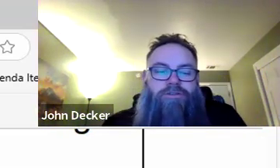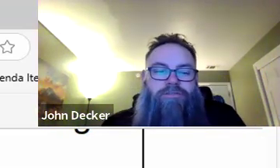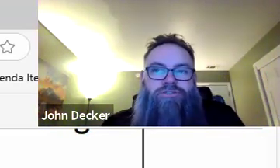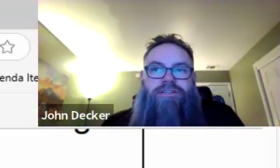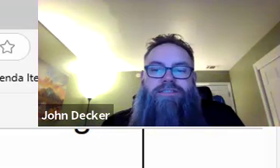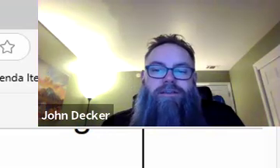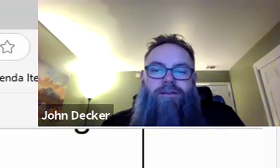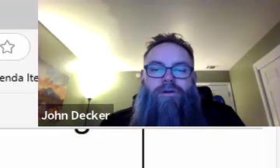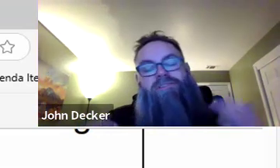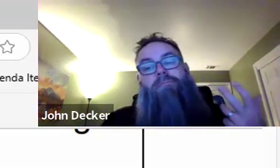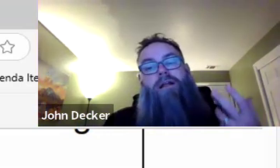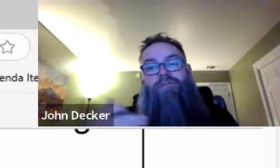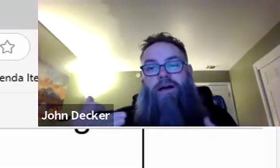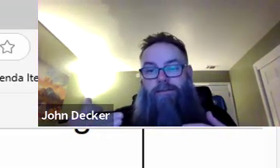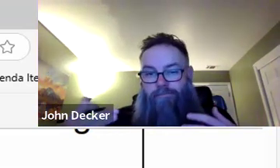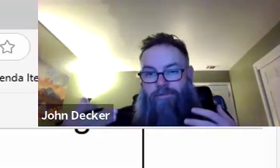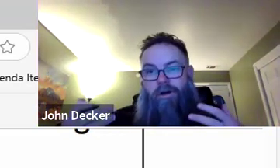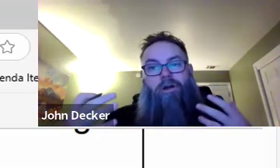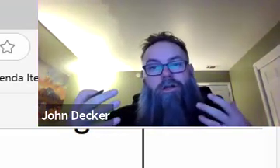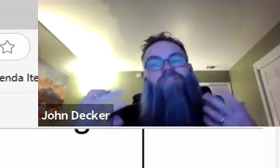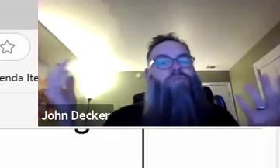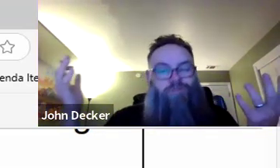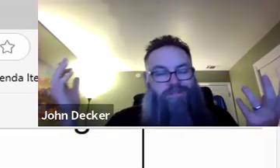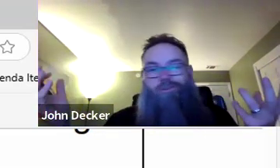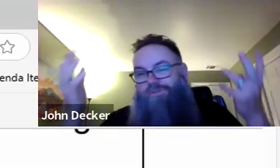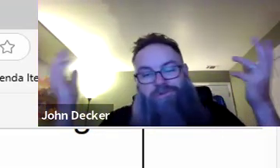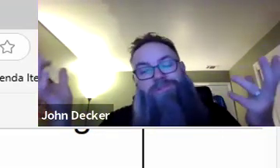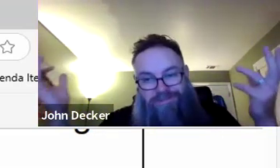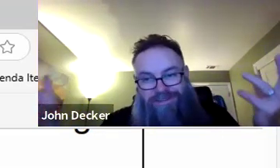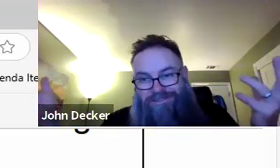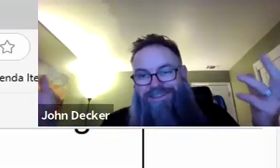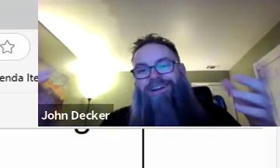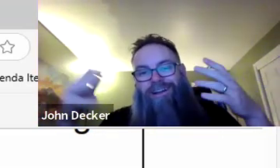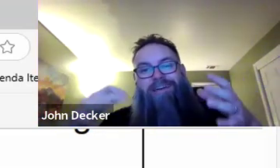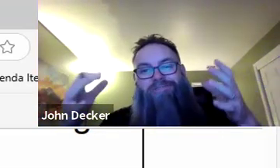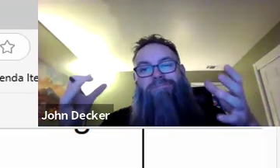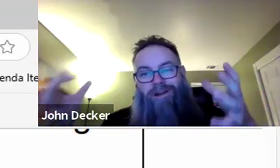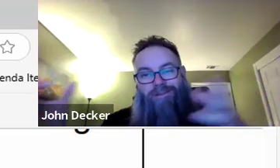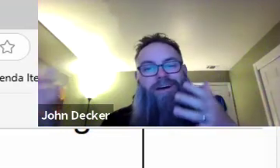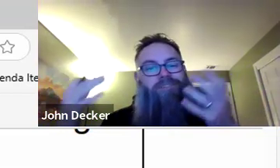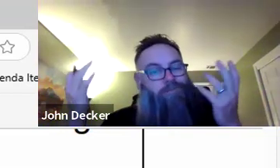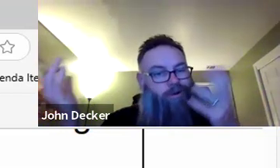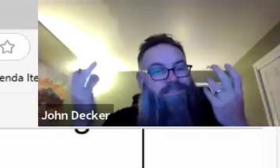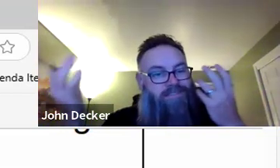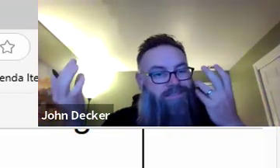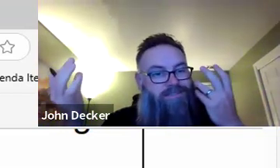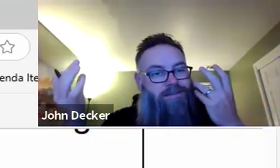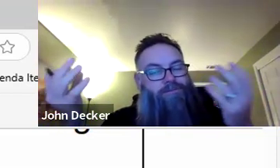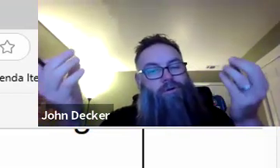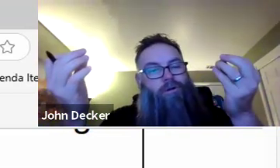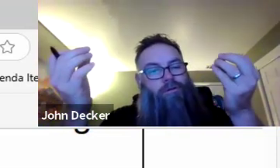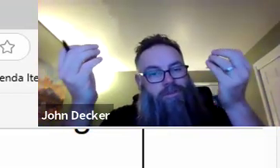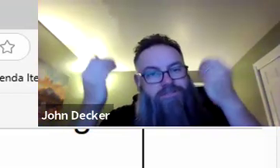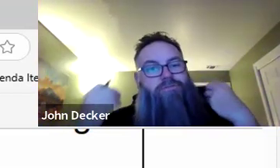information for the letters of interest. We're going to have to modify each regional center, all 21 regional centers, are going to have to modify their